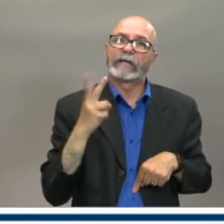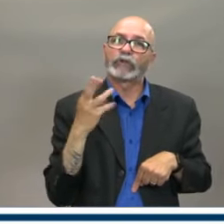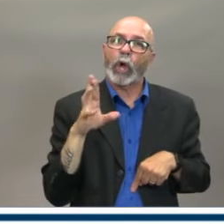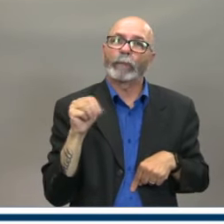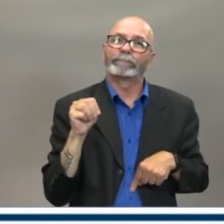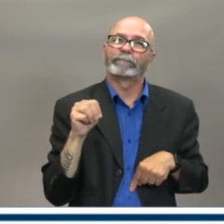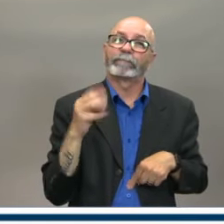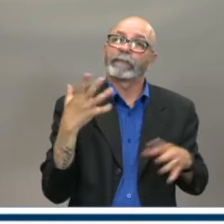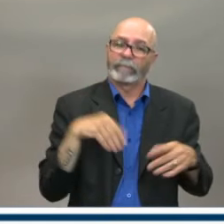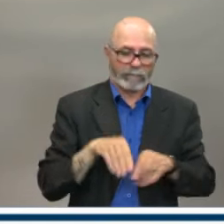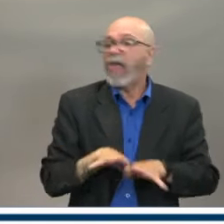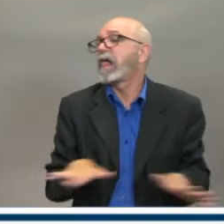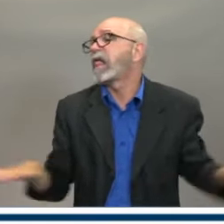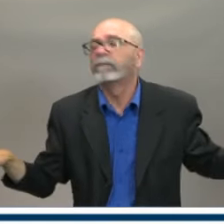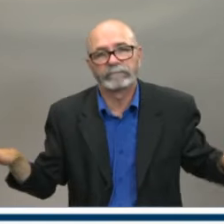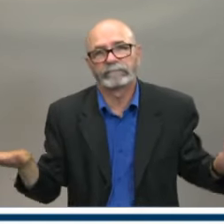on